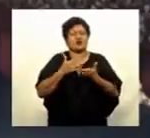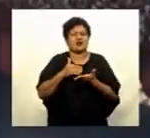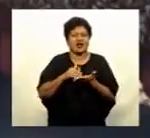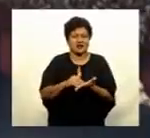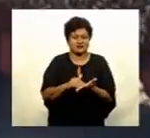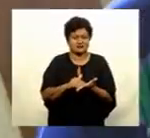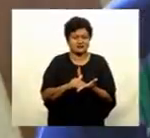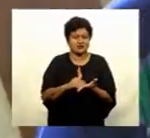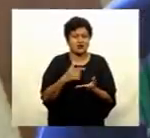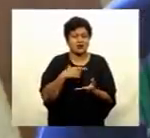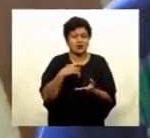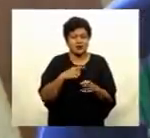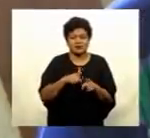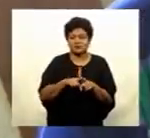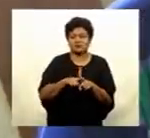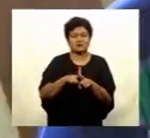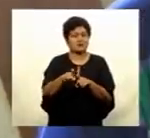need.